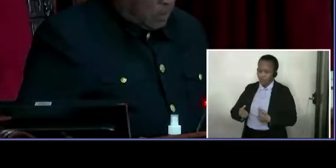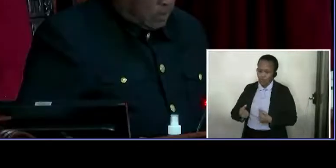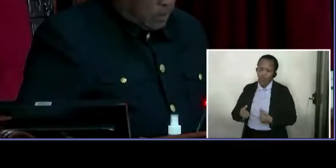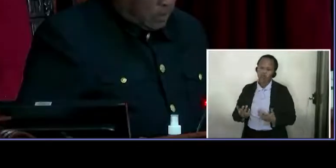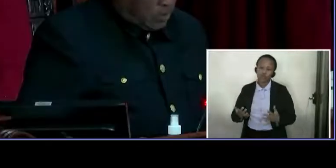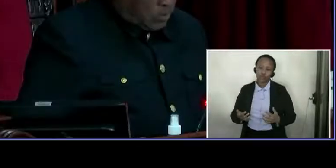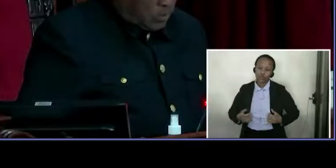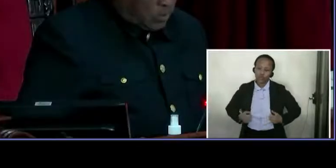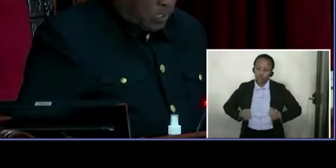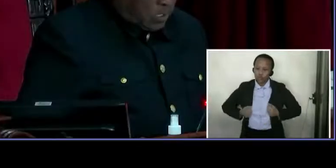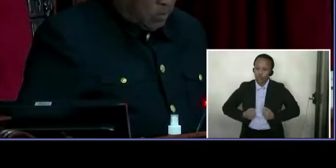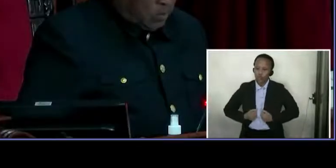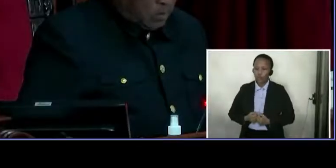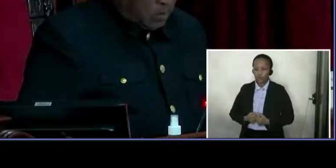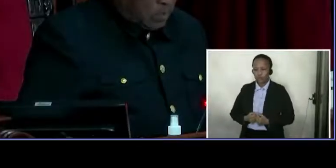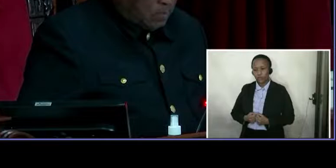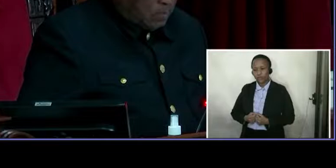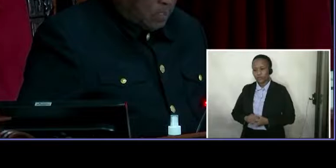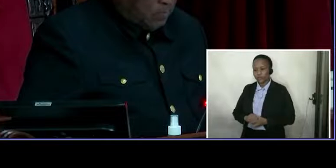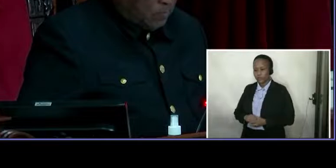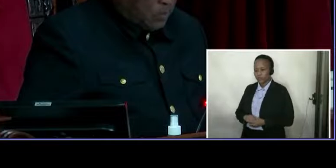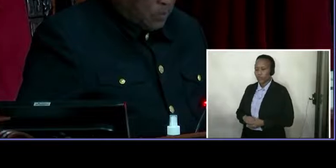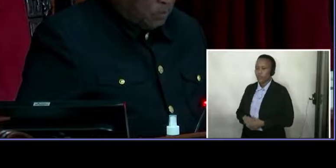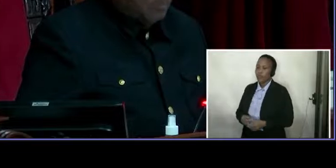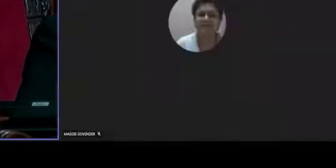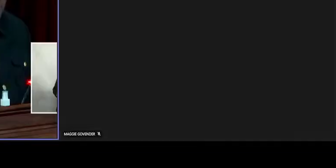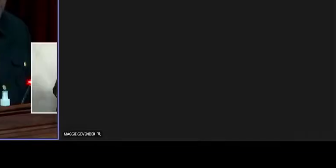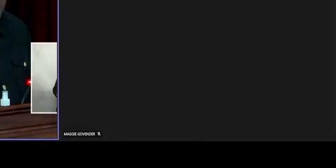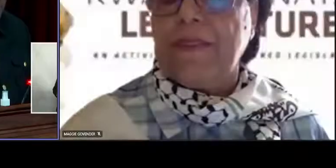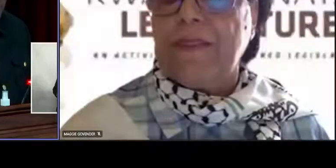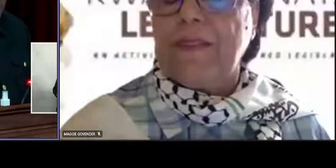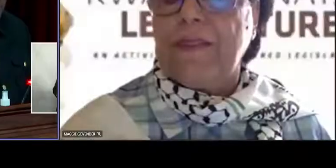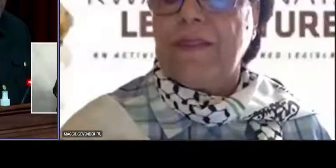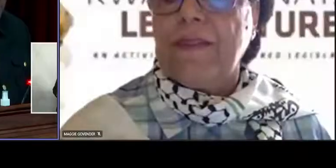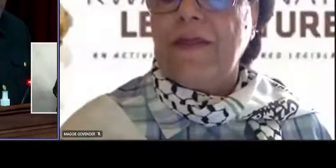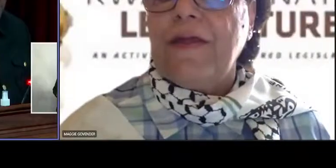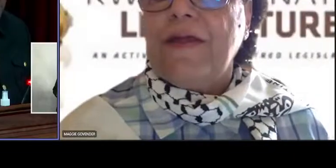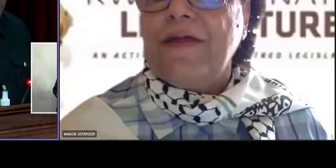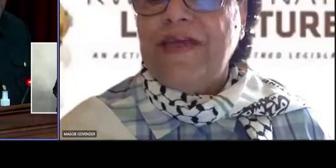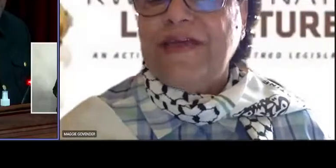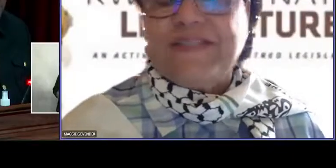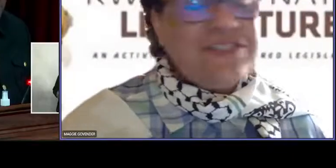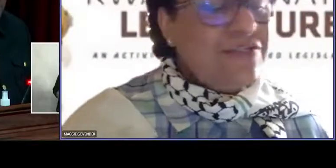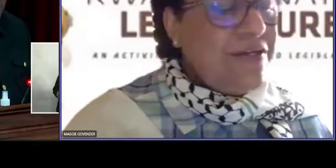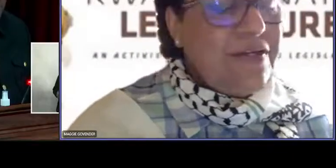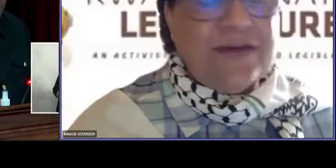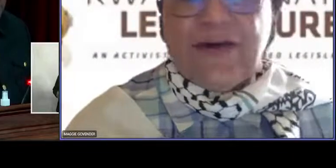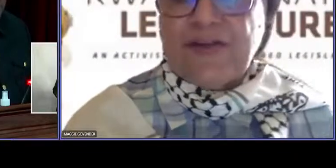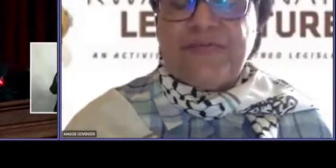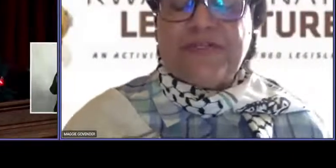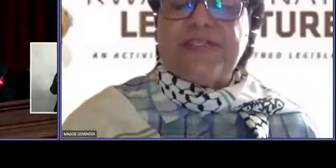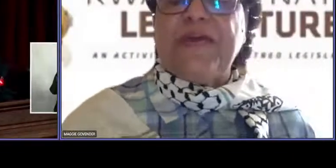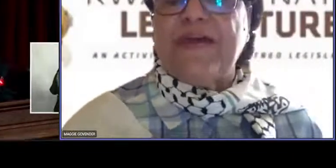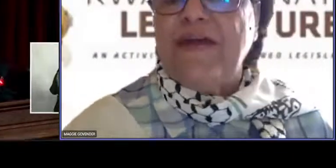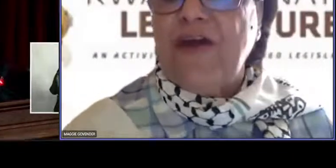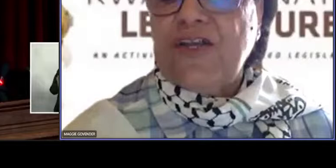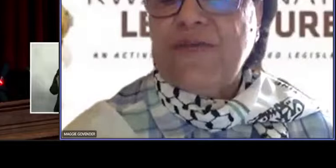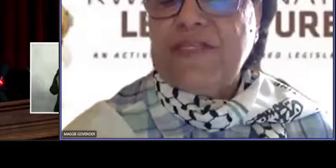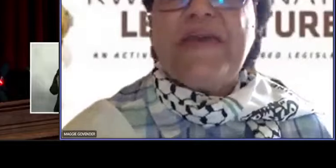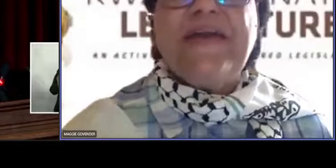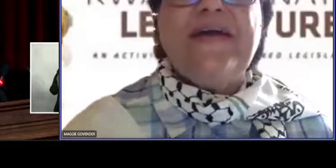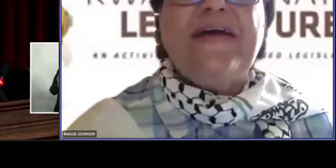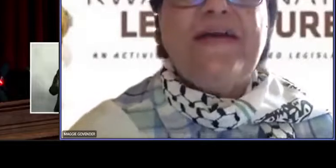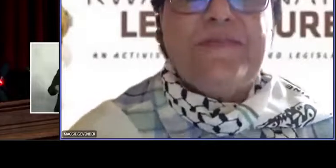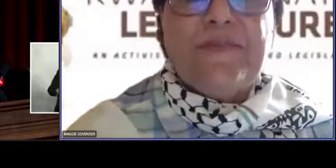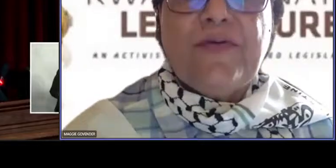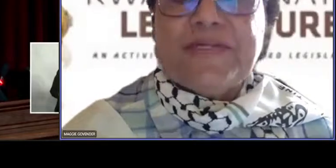Now let's turn to Honorable Governor for response to debate. Thanks, Honorable Speaker.